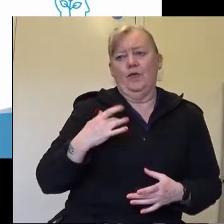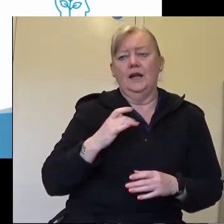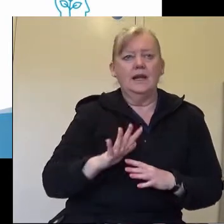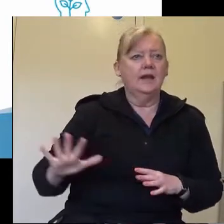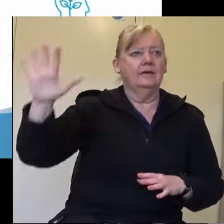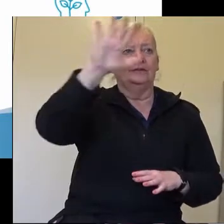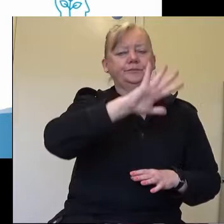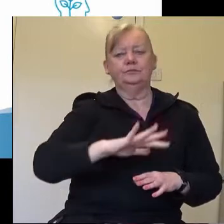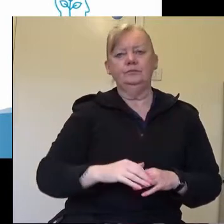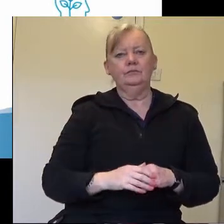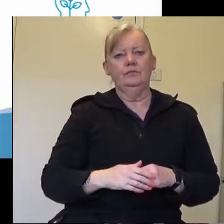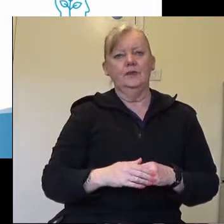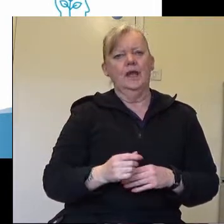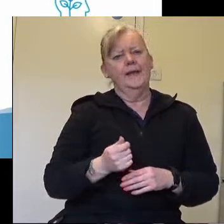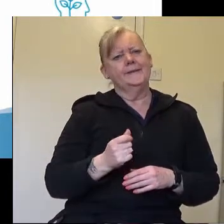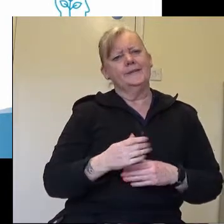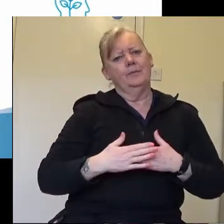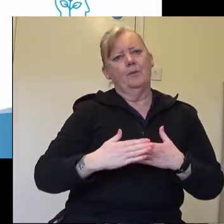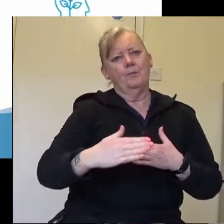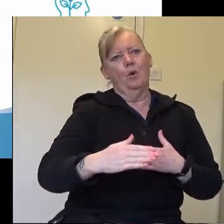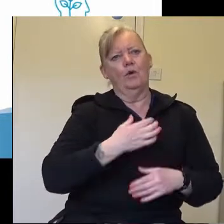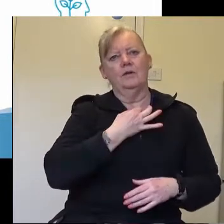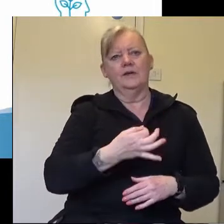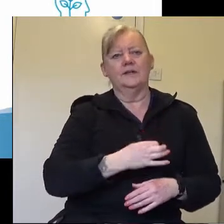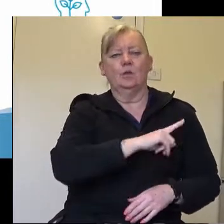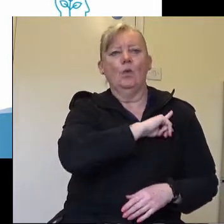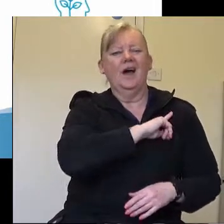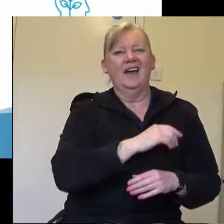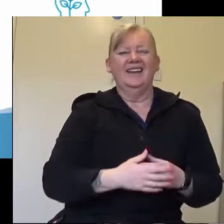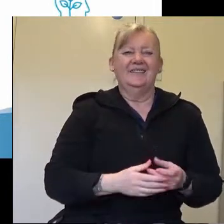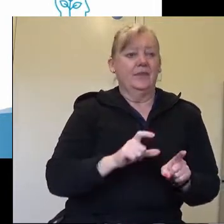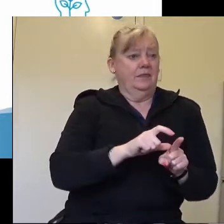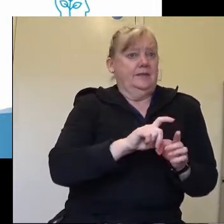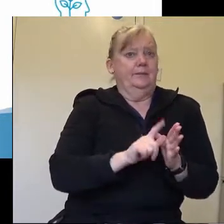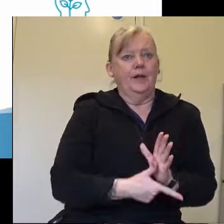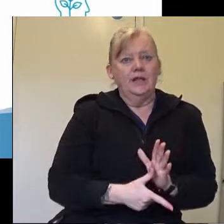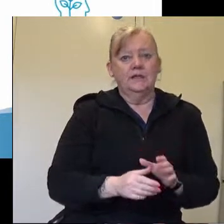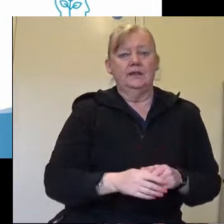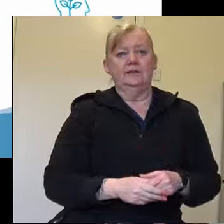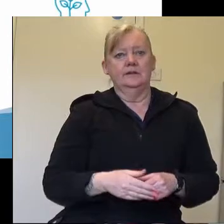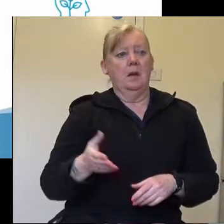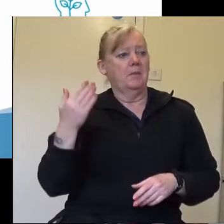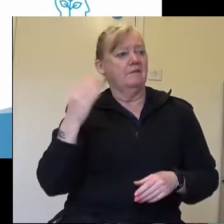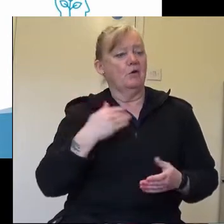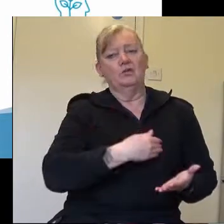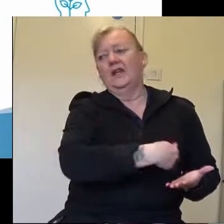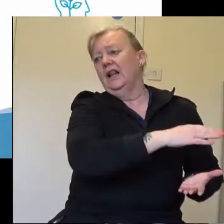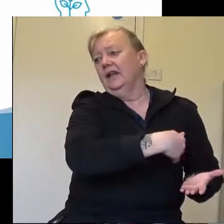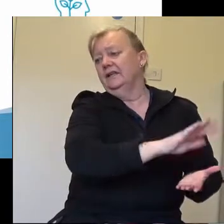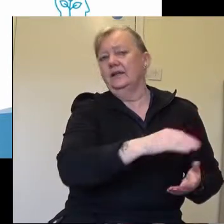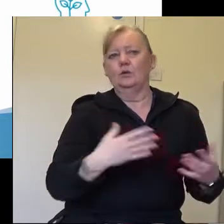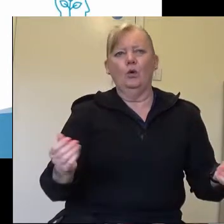live. Some children are more at risk due to other vulnerabilities they may have. Kids that they have